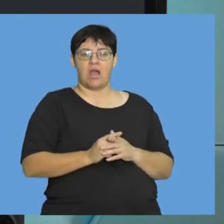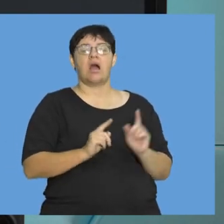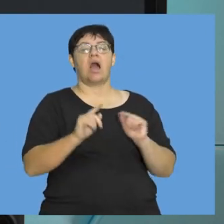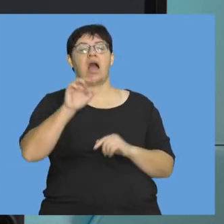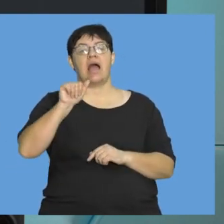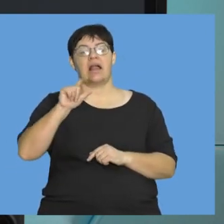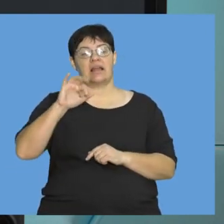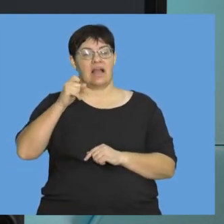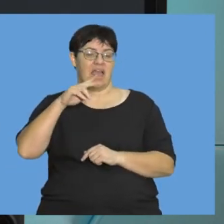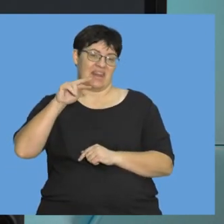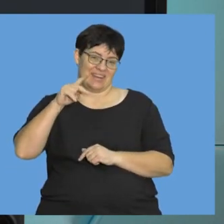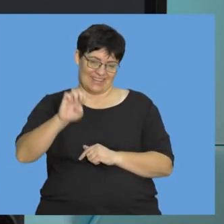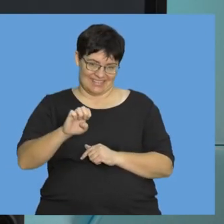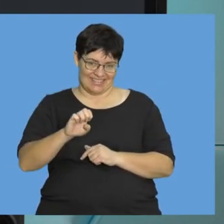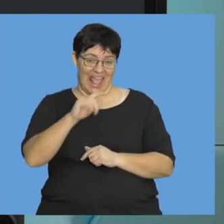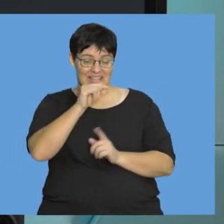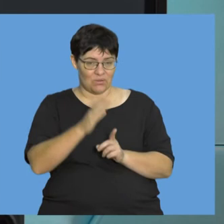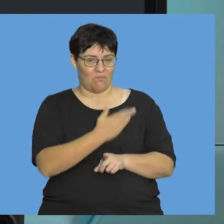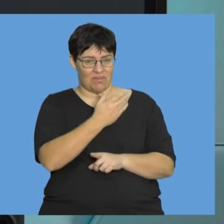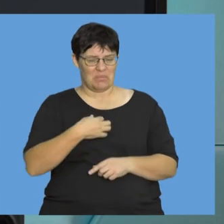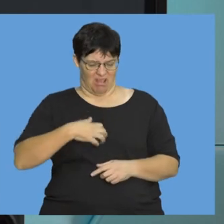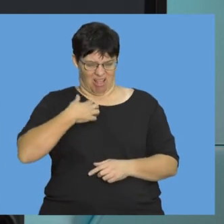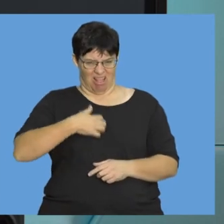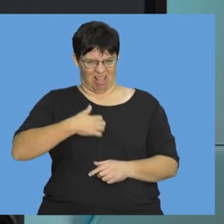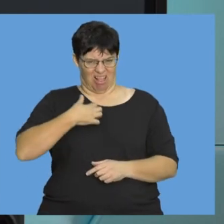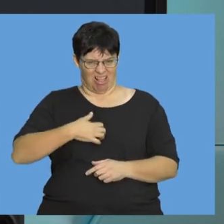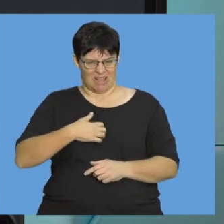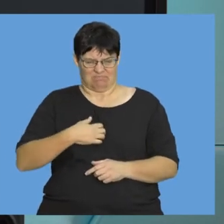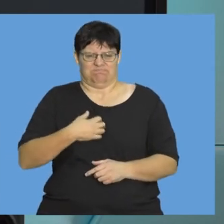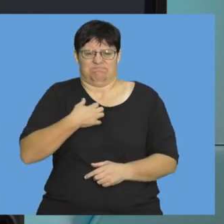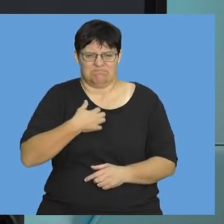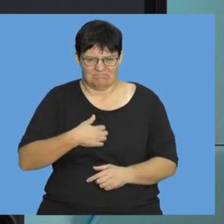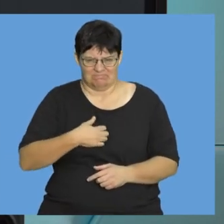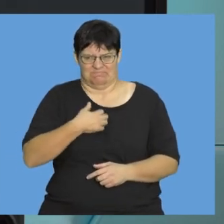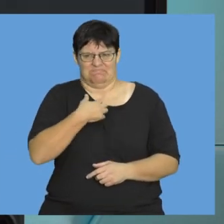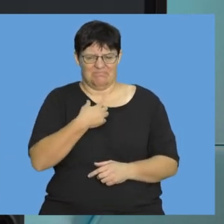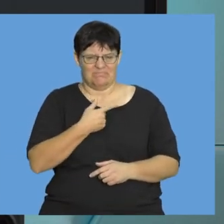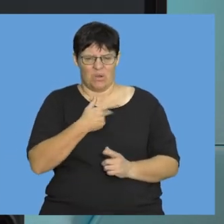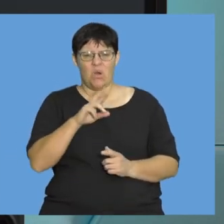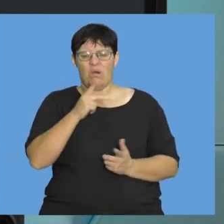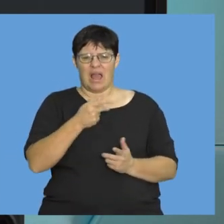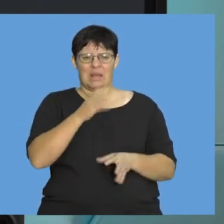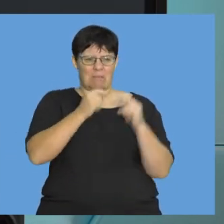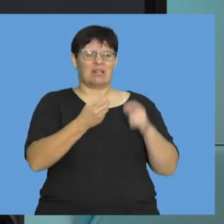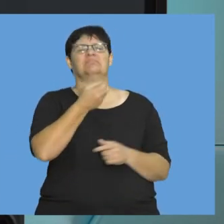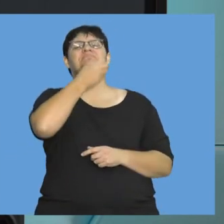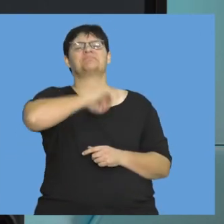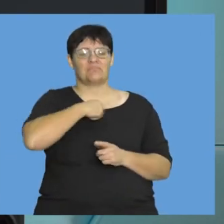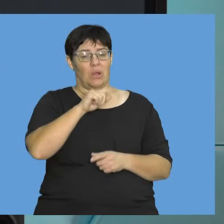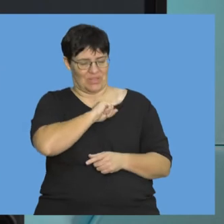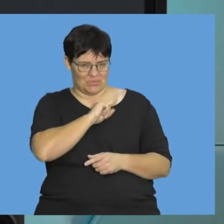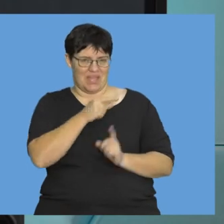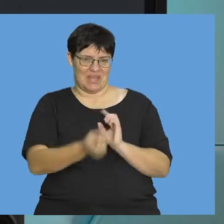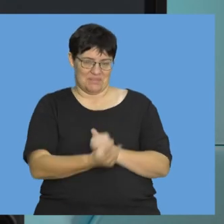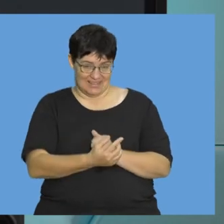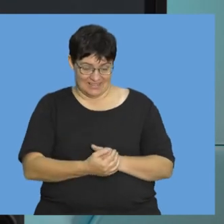all over and it makes it alkaline. It takes the acid away. If you ever had heartburn and you have maybe a Rennie's tablet